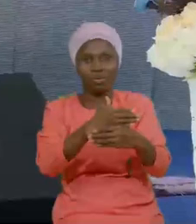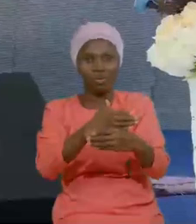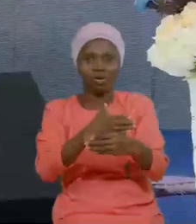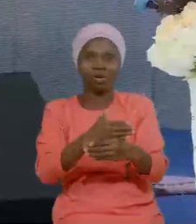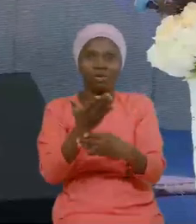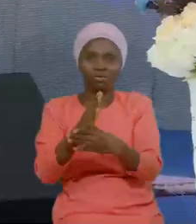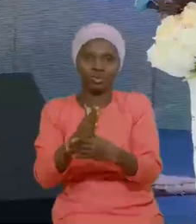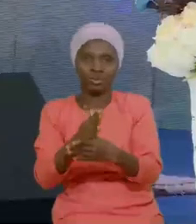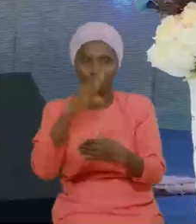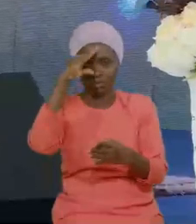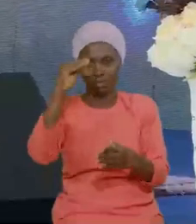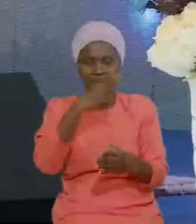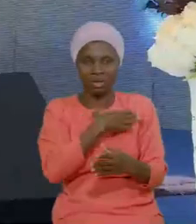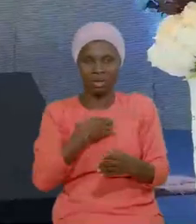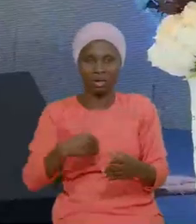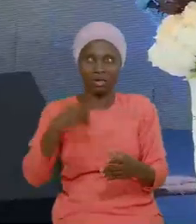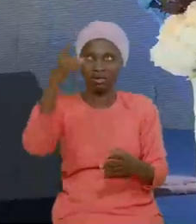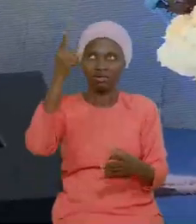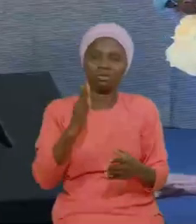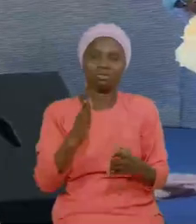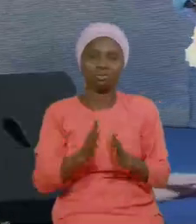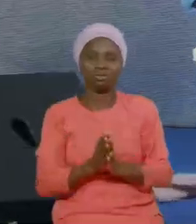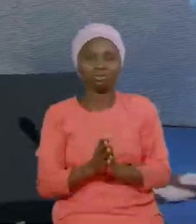and God.